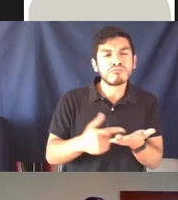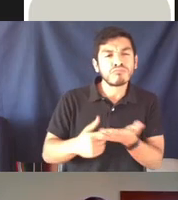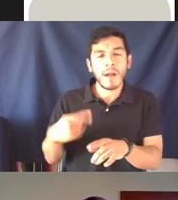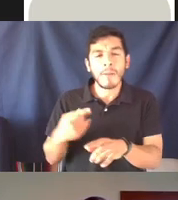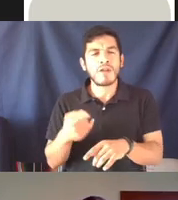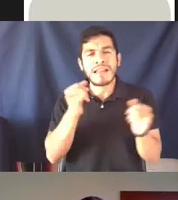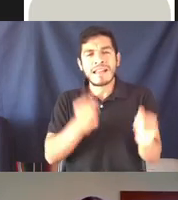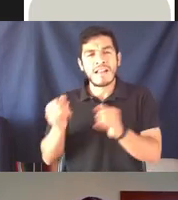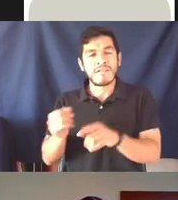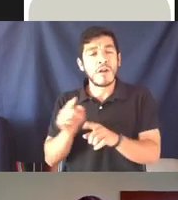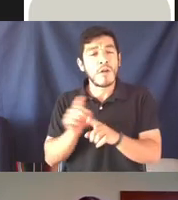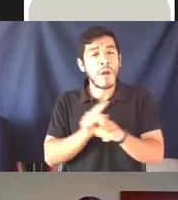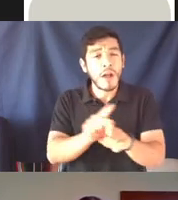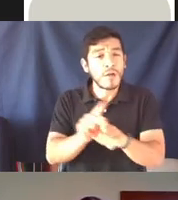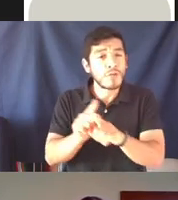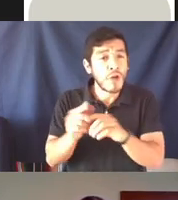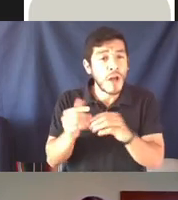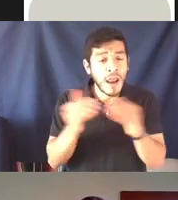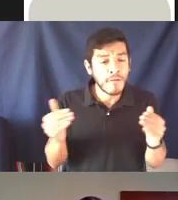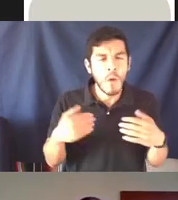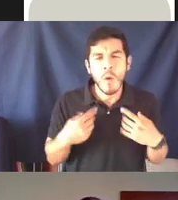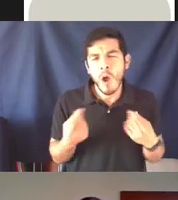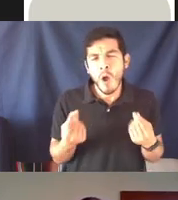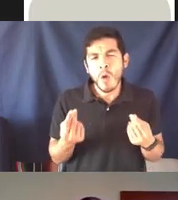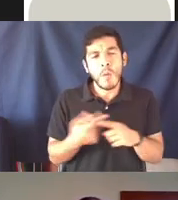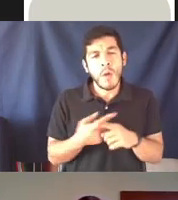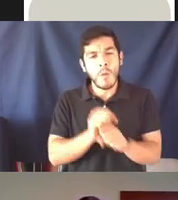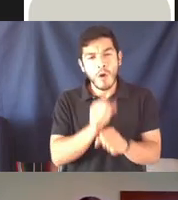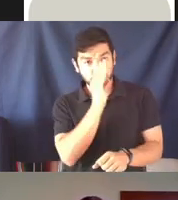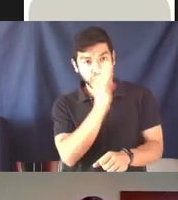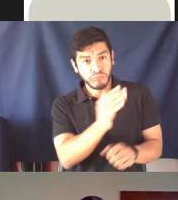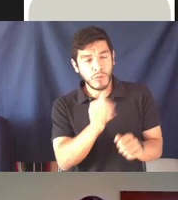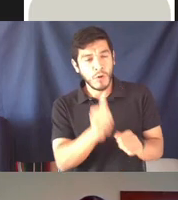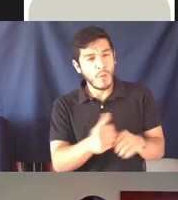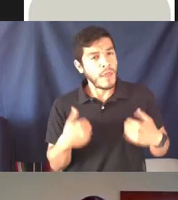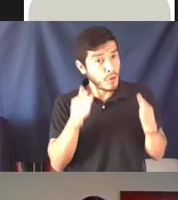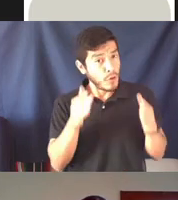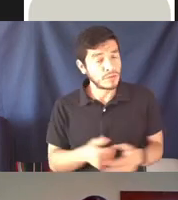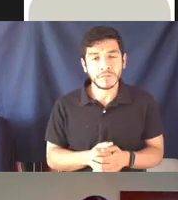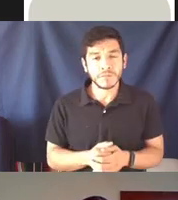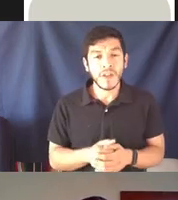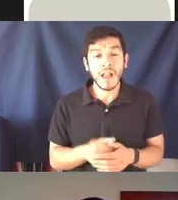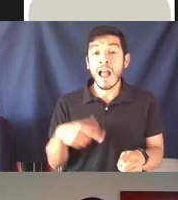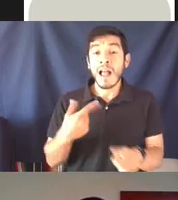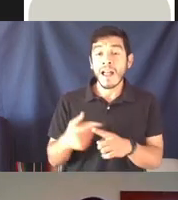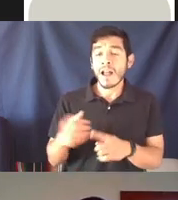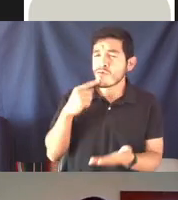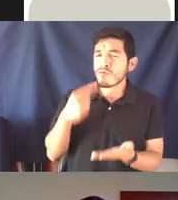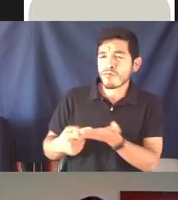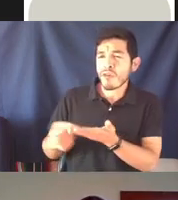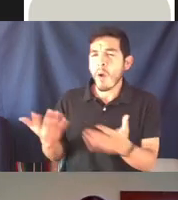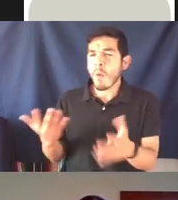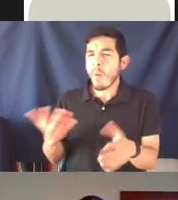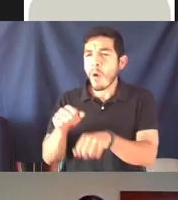person? Then, given the work that you all do, we'll talk quite a bit about what works in peer mentoring, but also